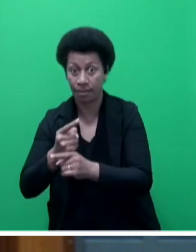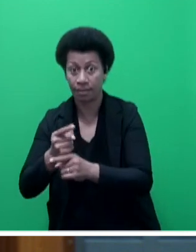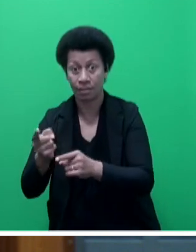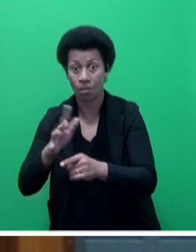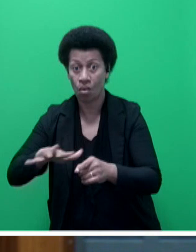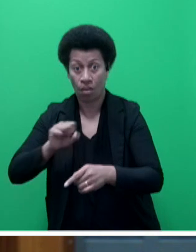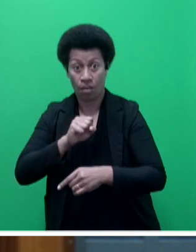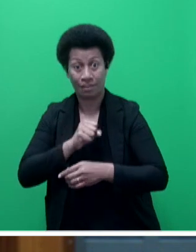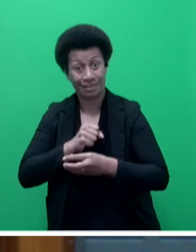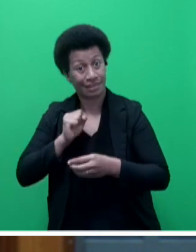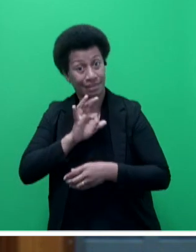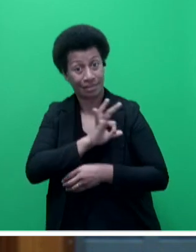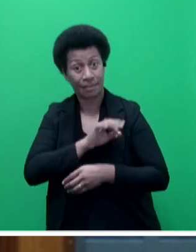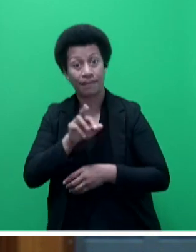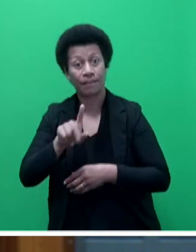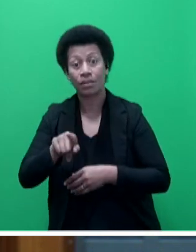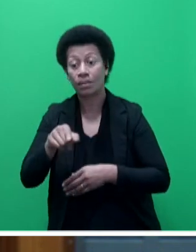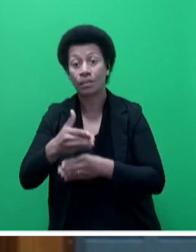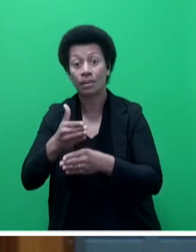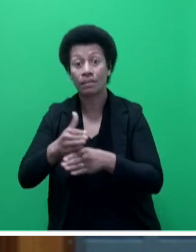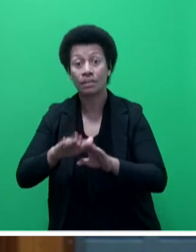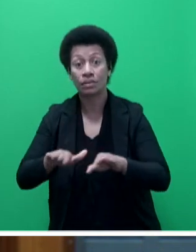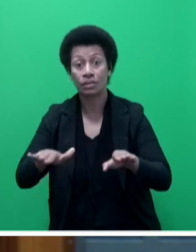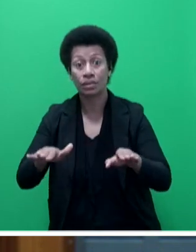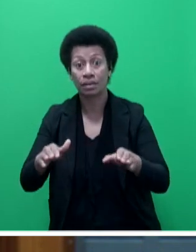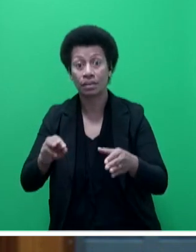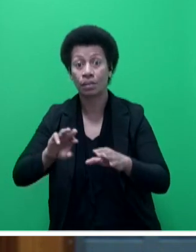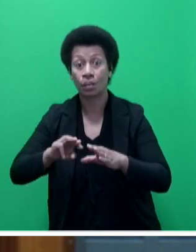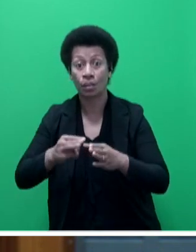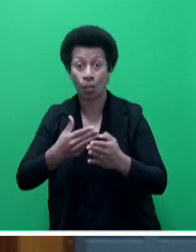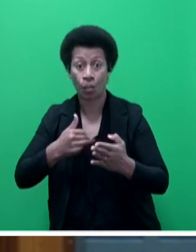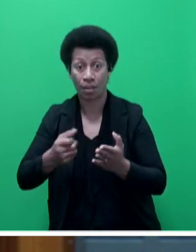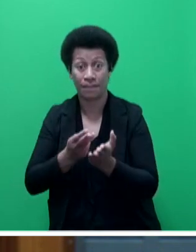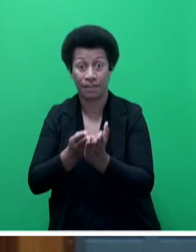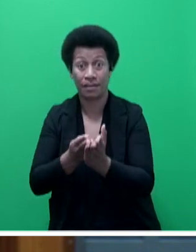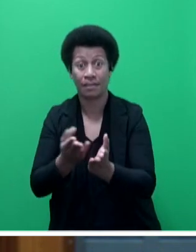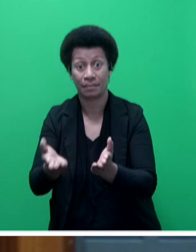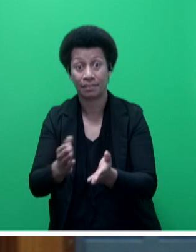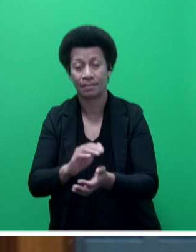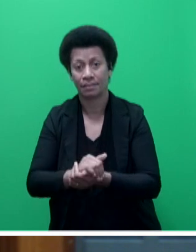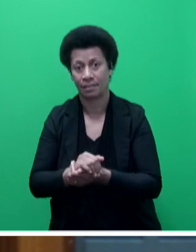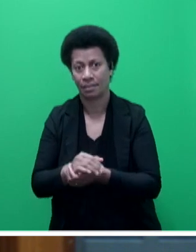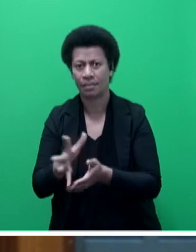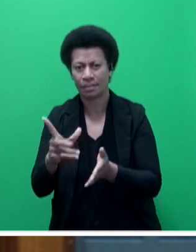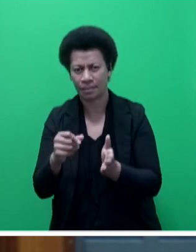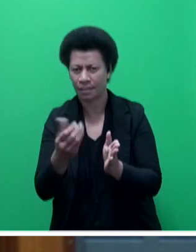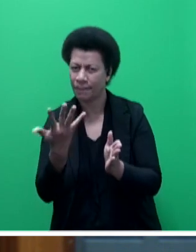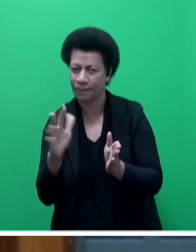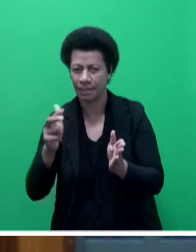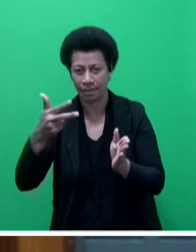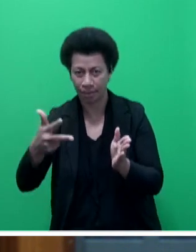officers in the front line of child protection include the Adoption of Infants Act 58, the Child Welfare Act